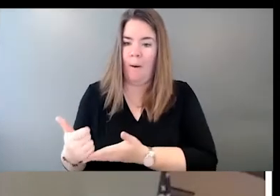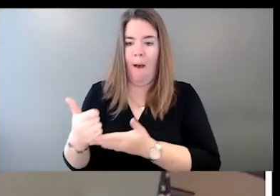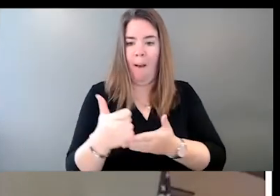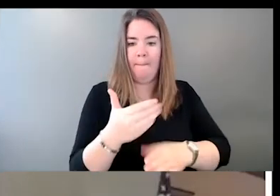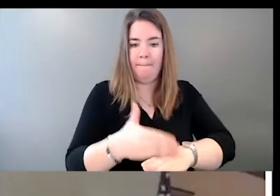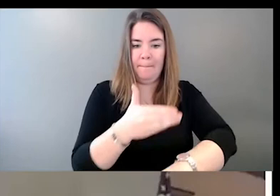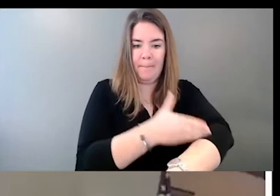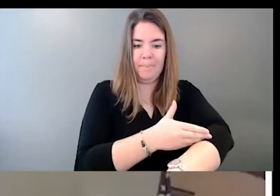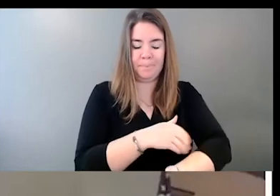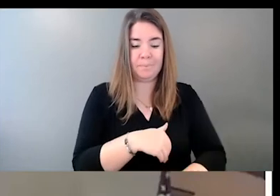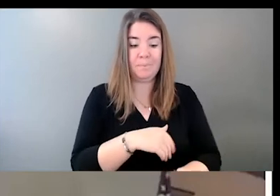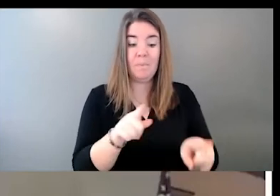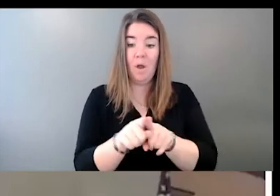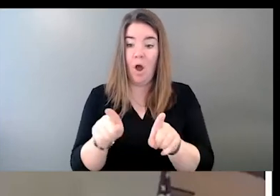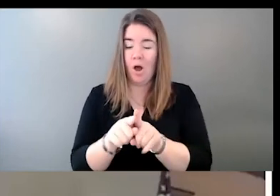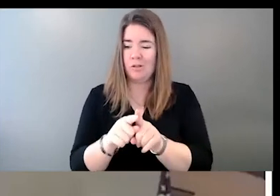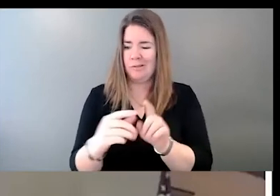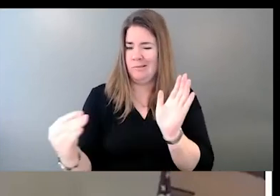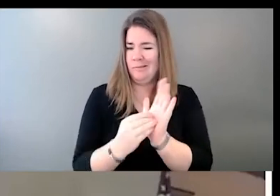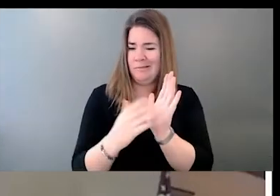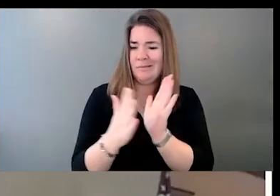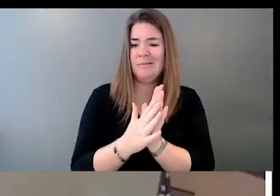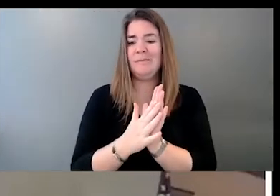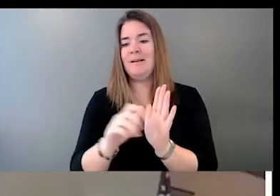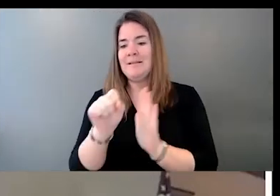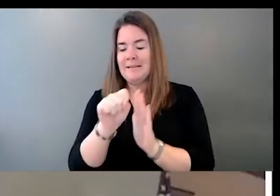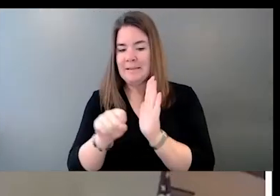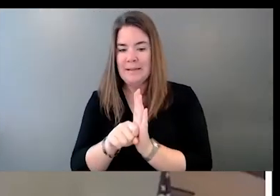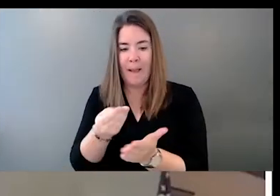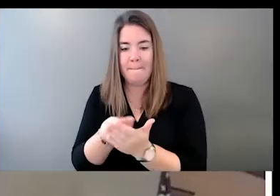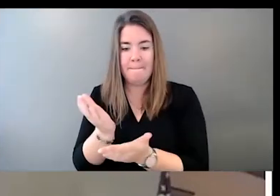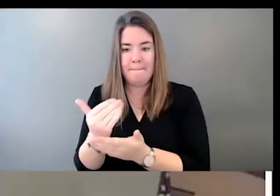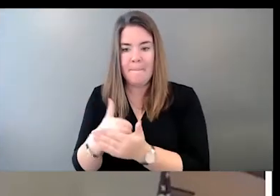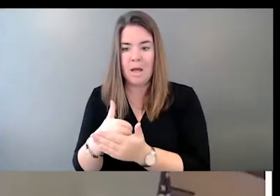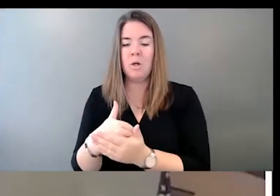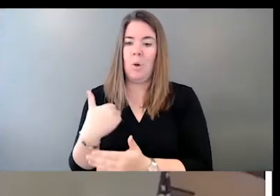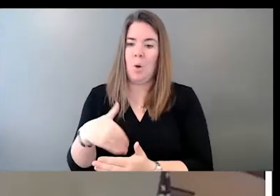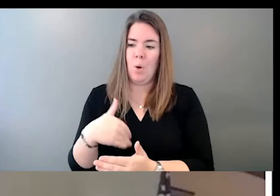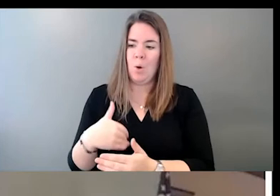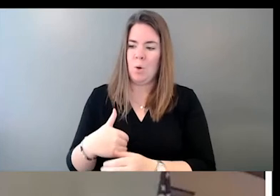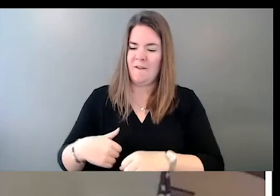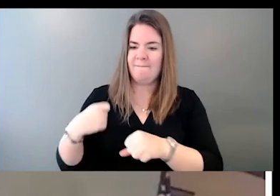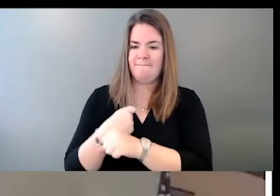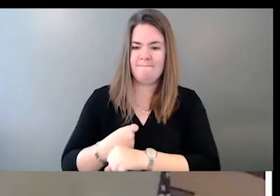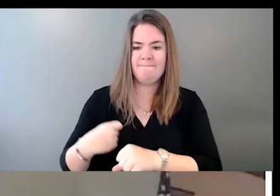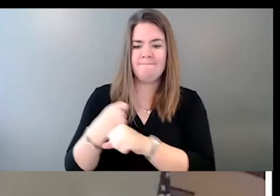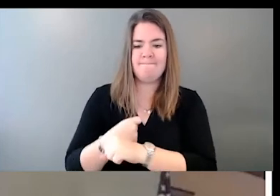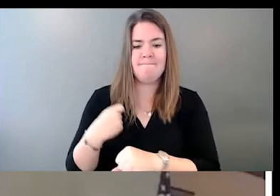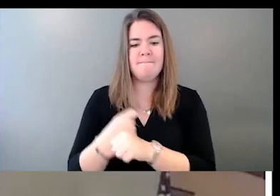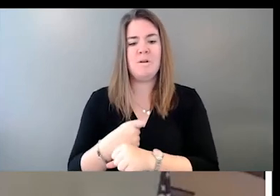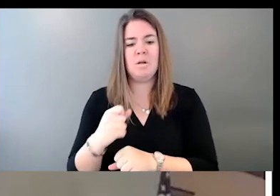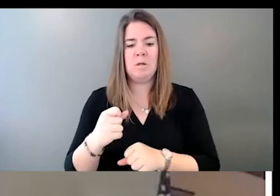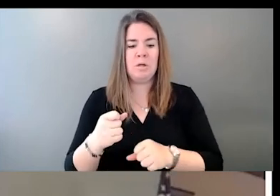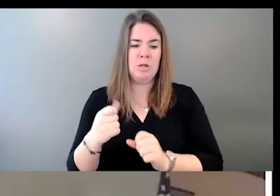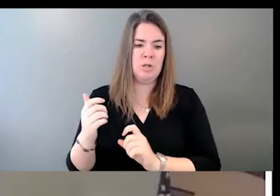item in the state budget with your grassroots advocacy efforts. You communicated with your legislators and brought them into the shelters